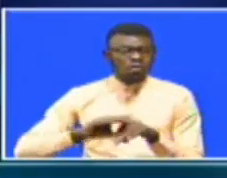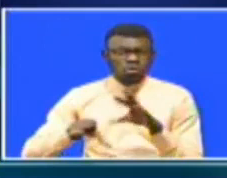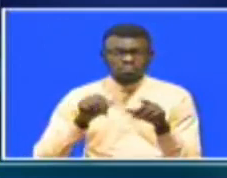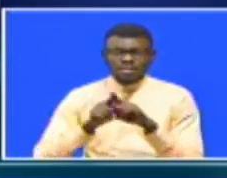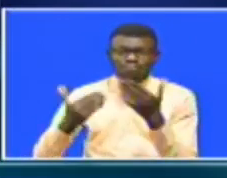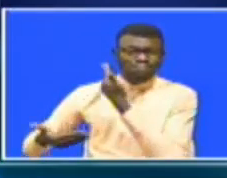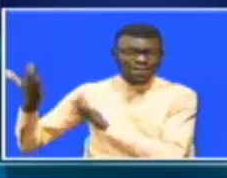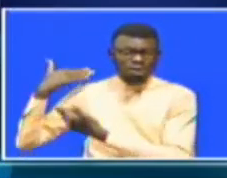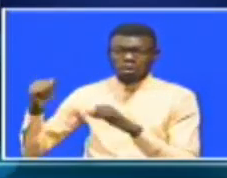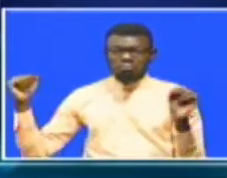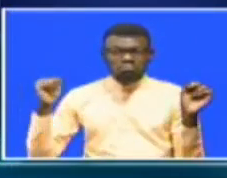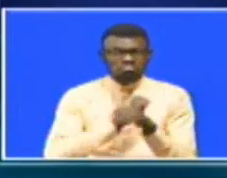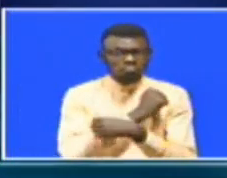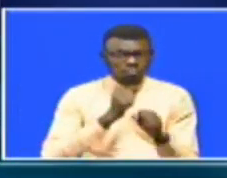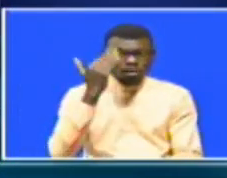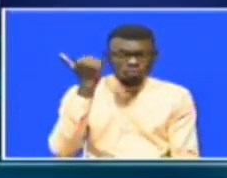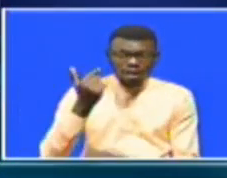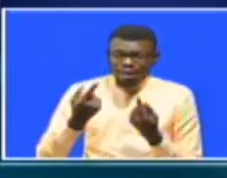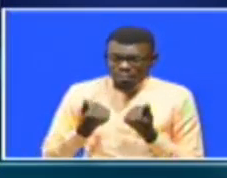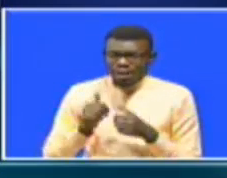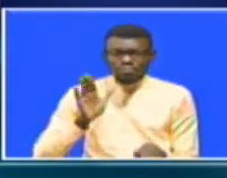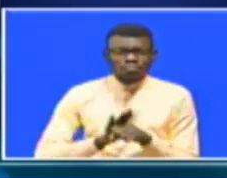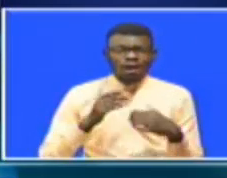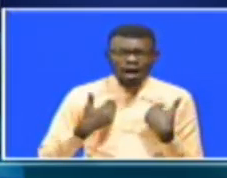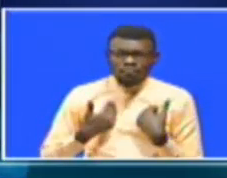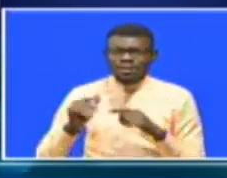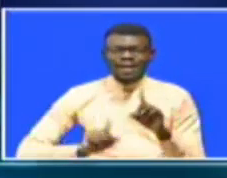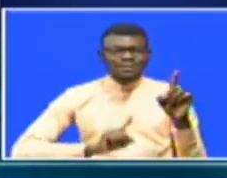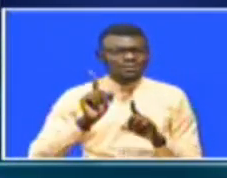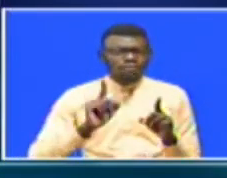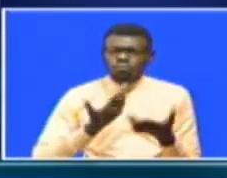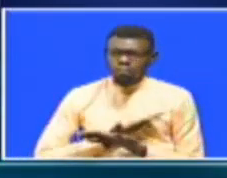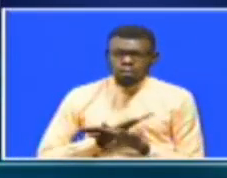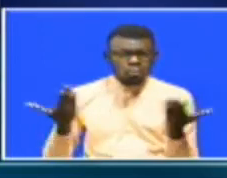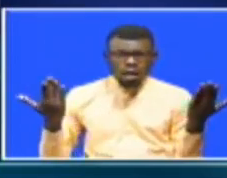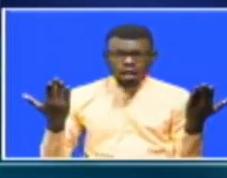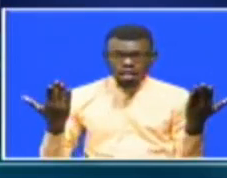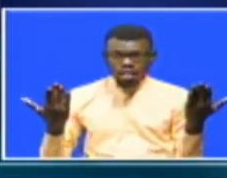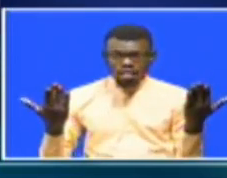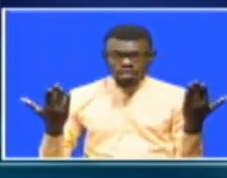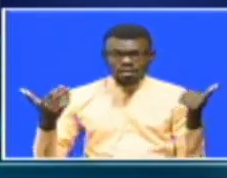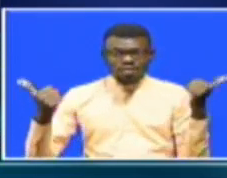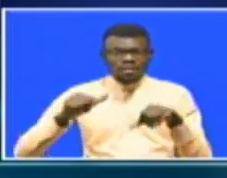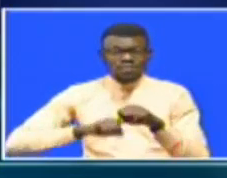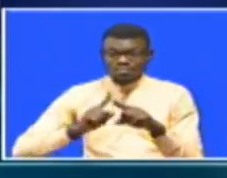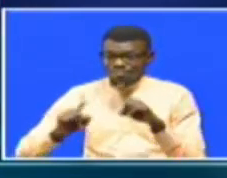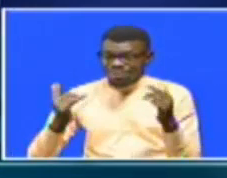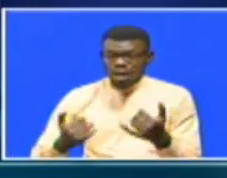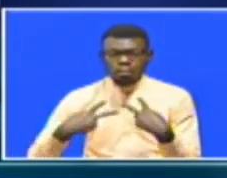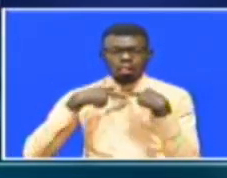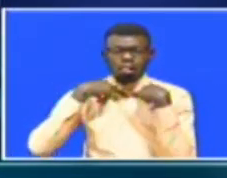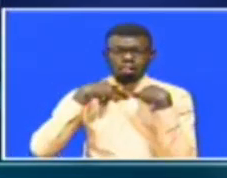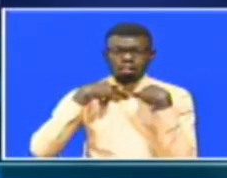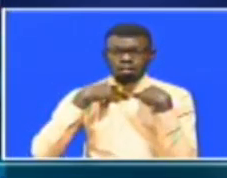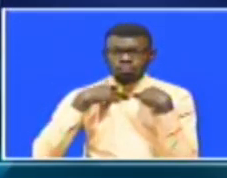they used to be. They had a lot of money. They could travel where and when they wanted to travel, which they cannot now. The team